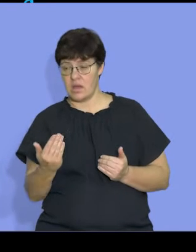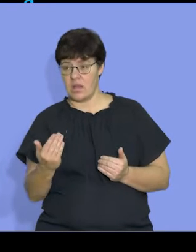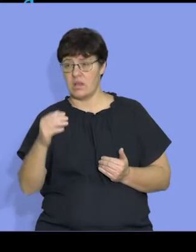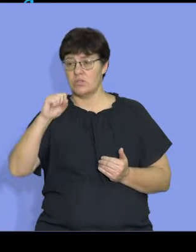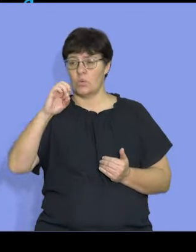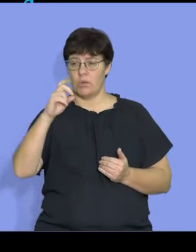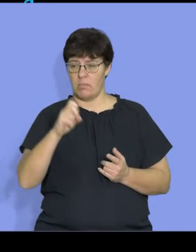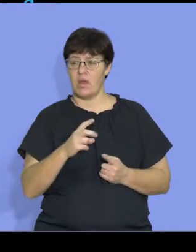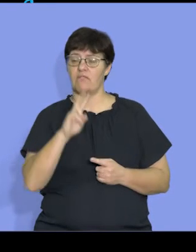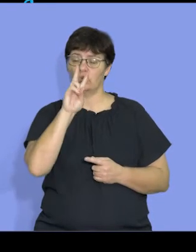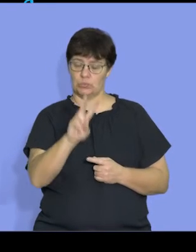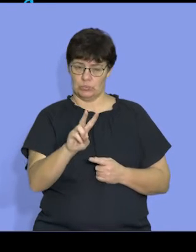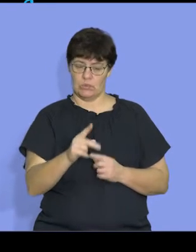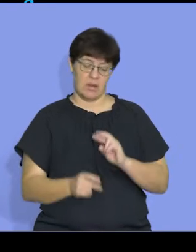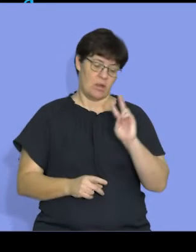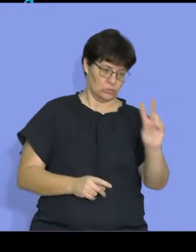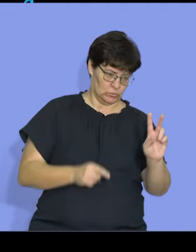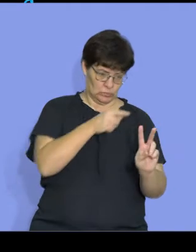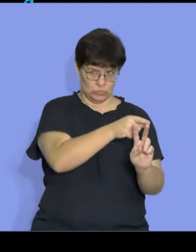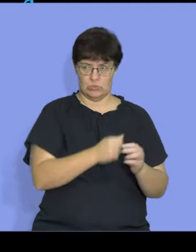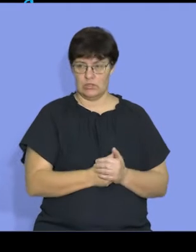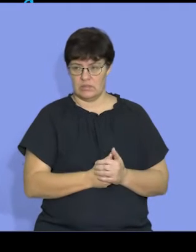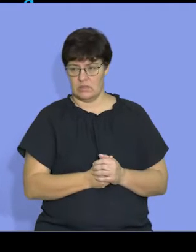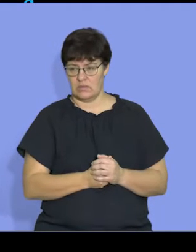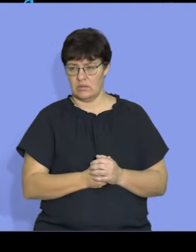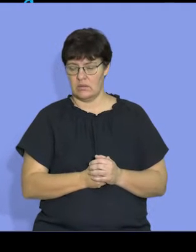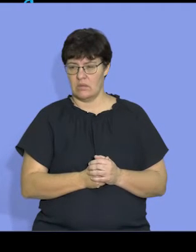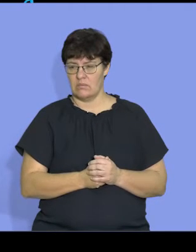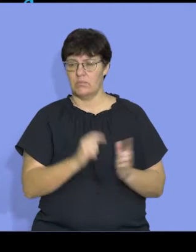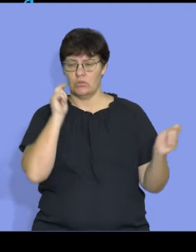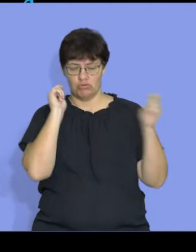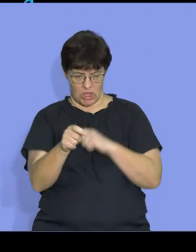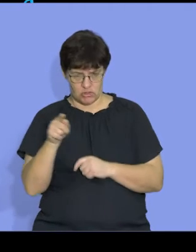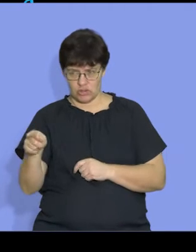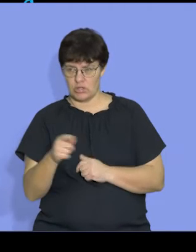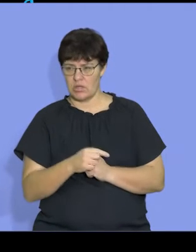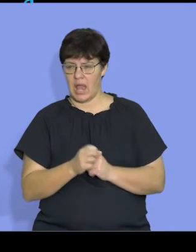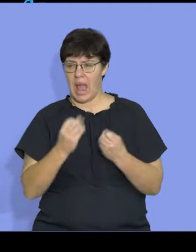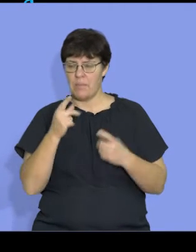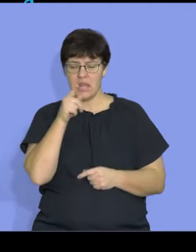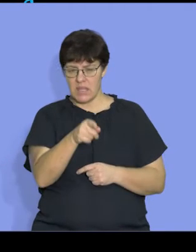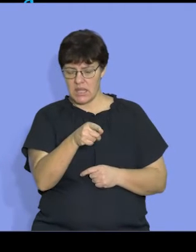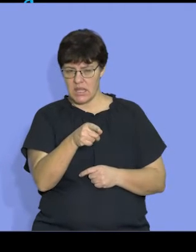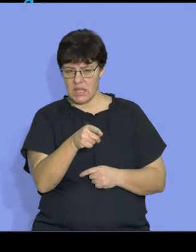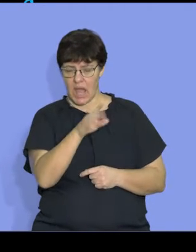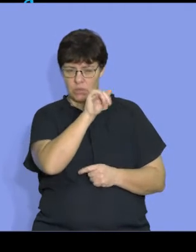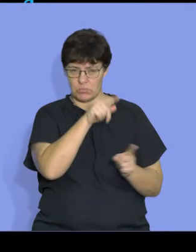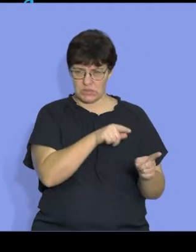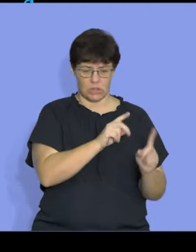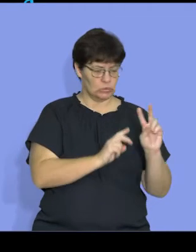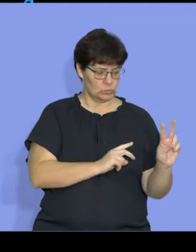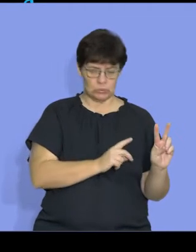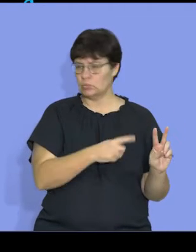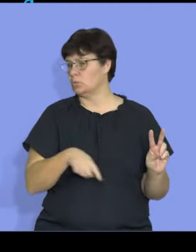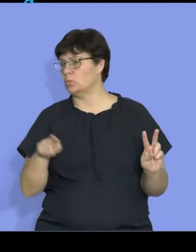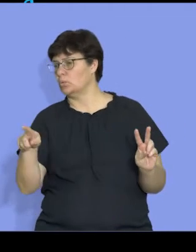can also put the 2 moles there. Okay. That would kind of change also the number of carbon atoms. On the left now it's 2, and then